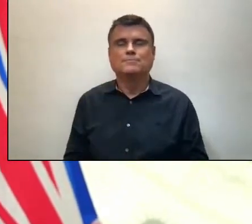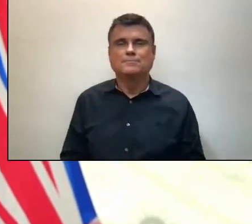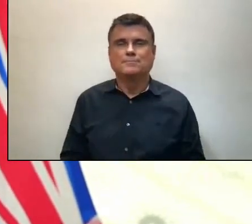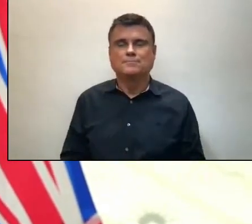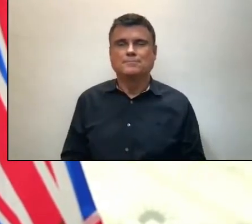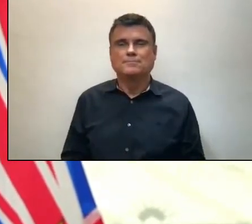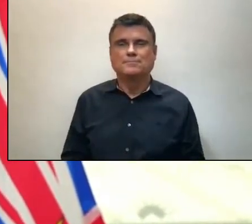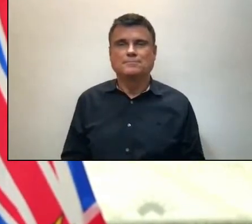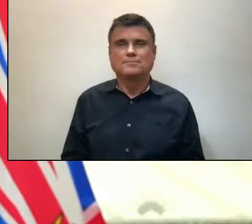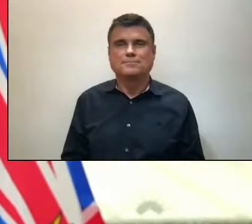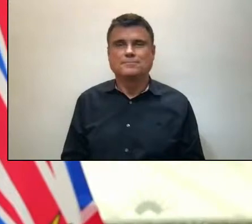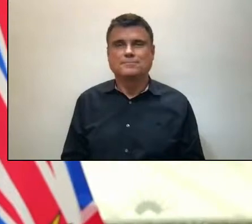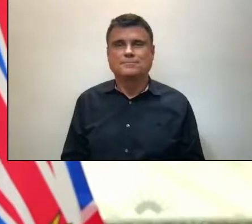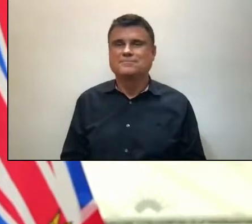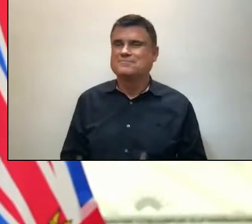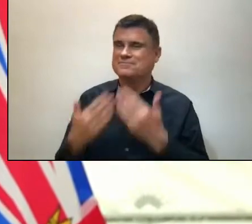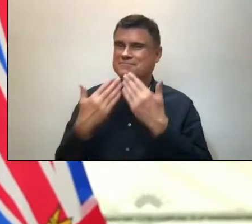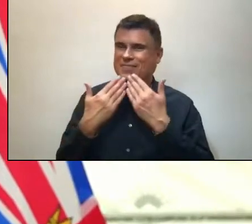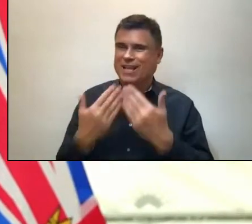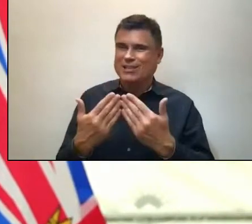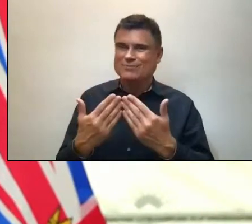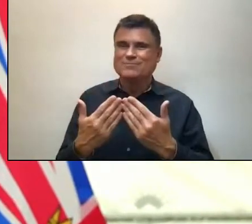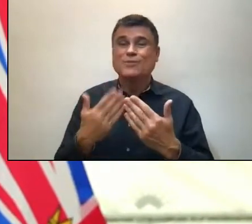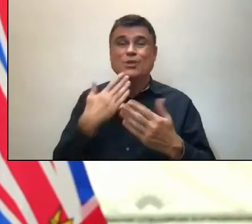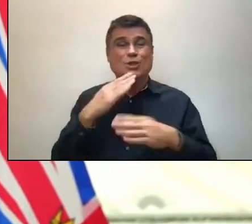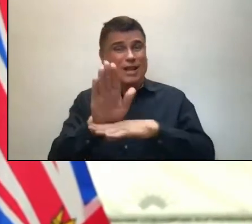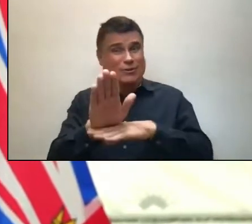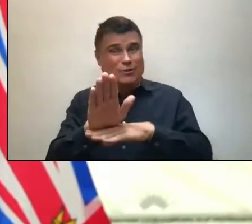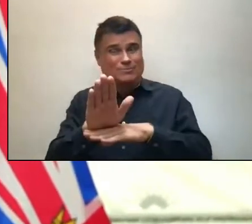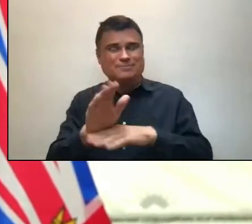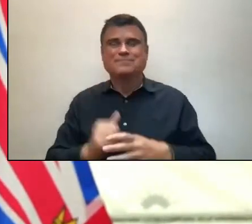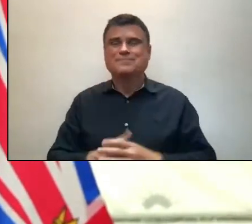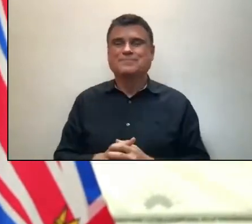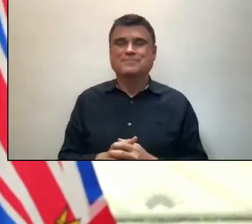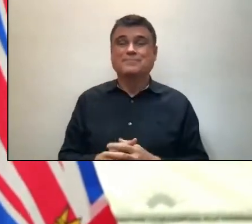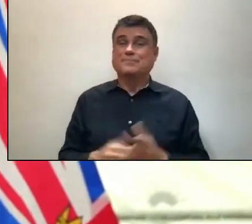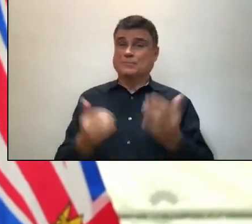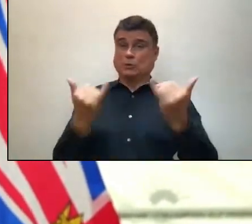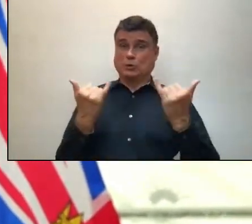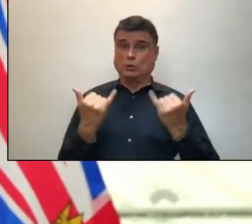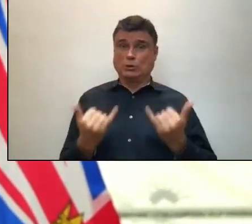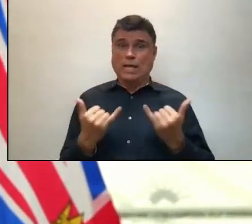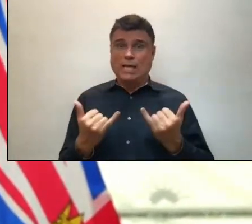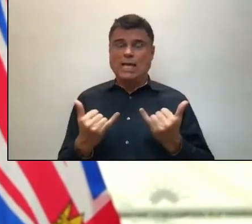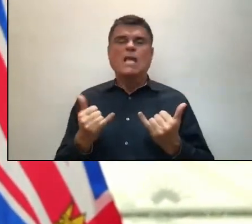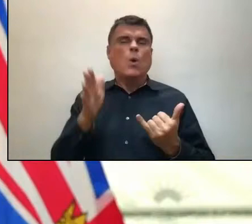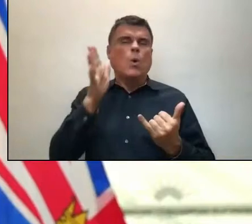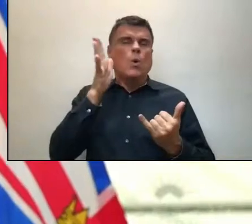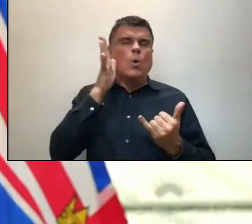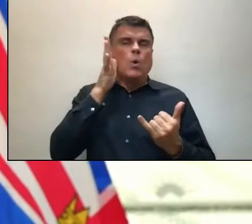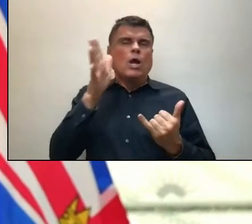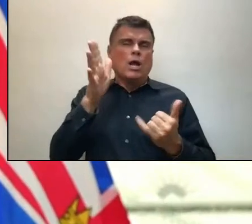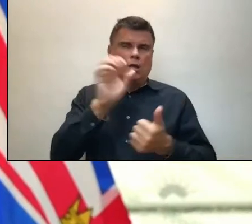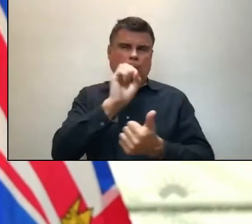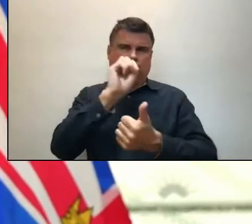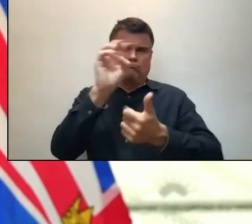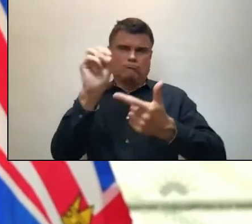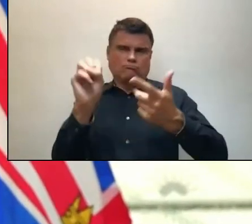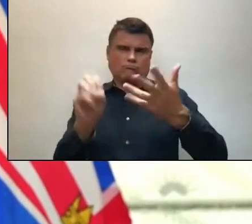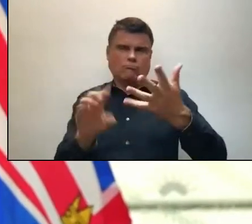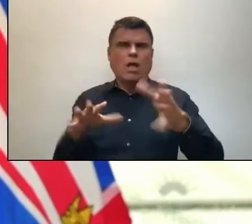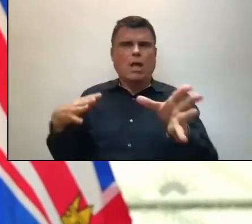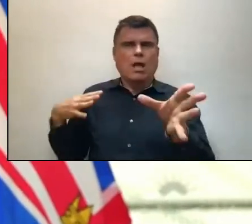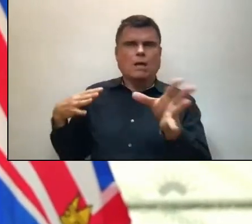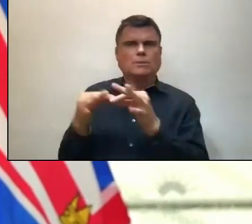Thank you very much, and good afternoon. Today we'll be sharing the latest on our COVID-19 public health response and our